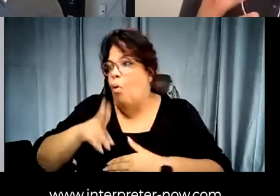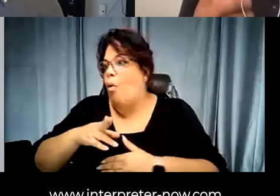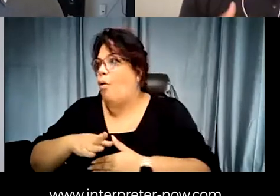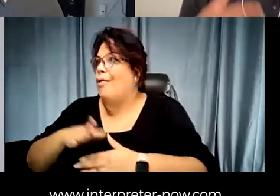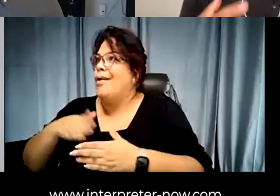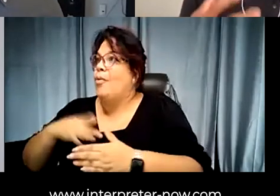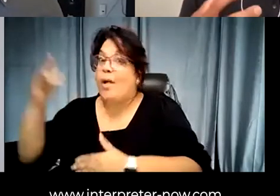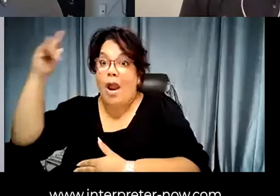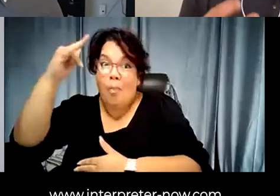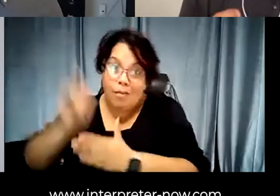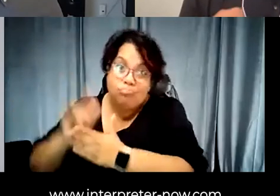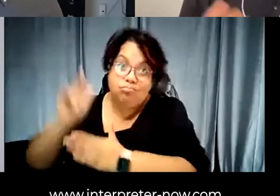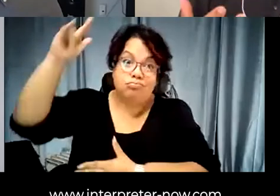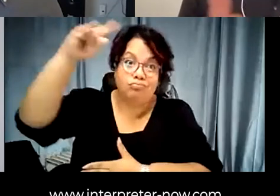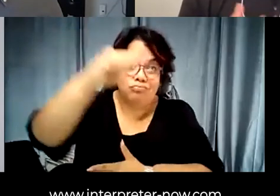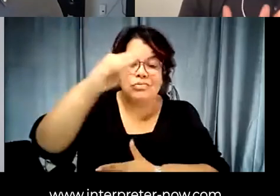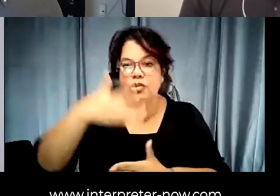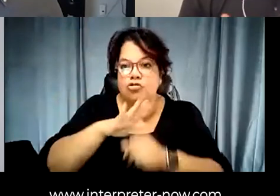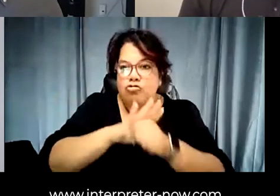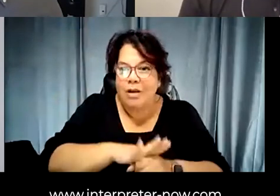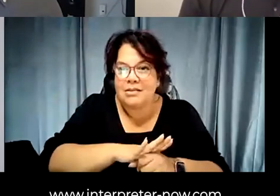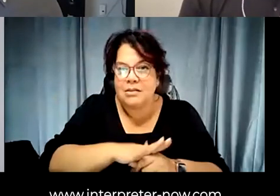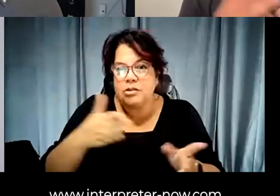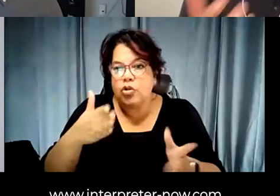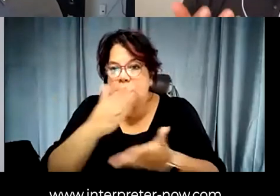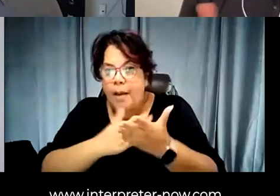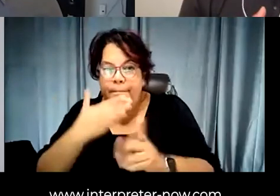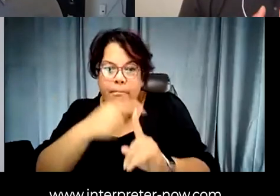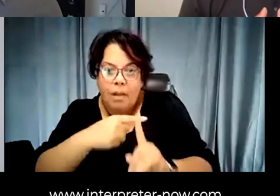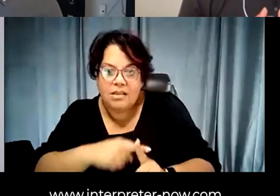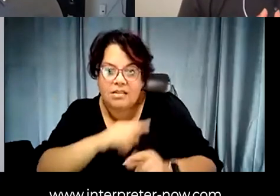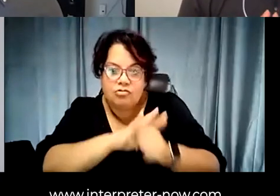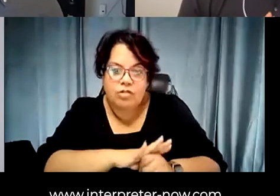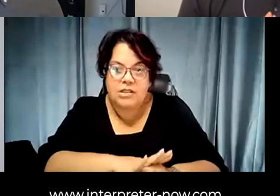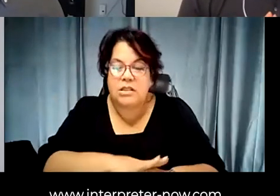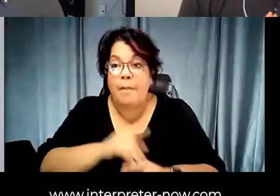But like this whole concept of the culture that we built into this workplace, the workplace,